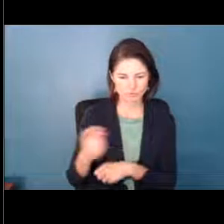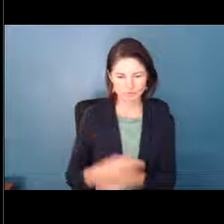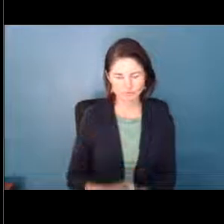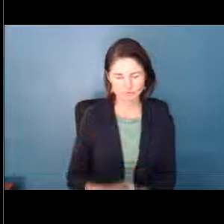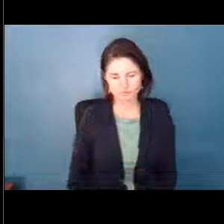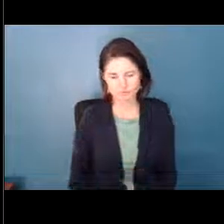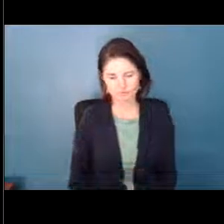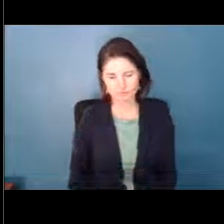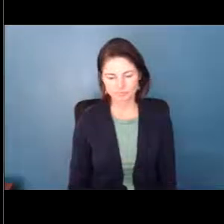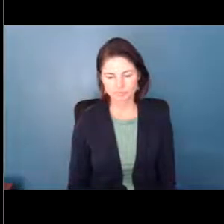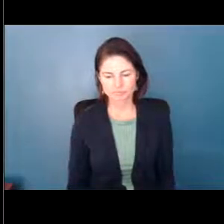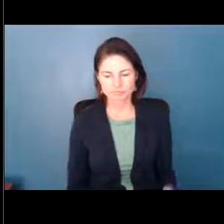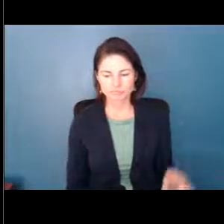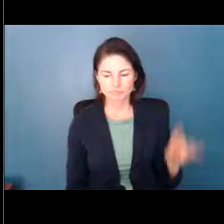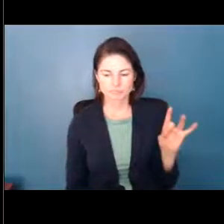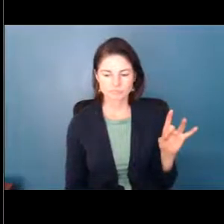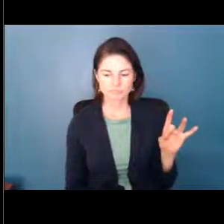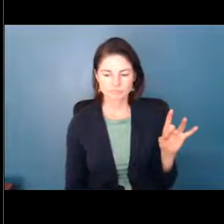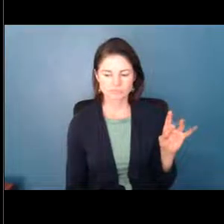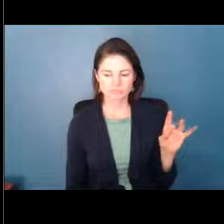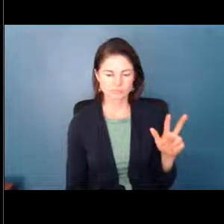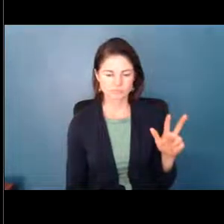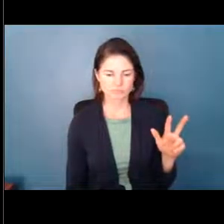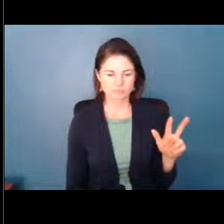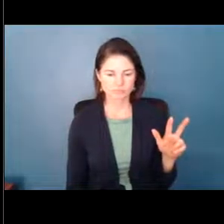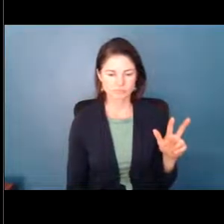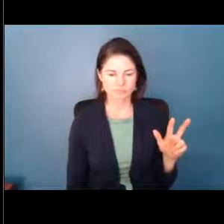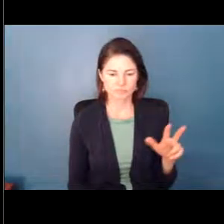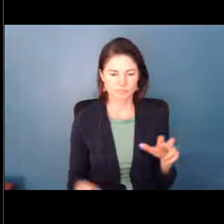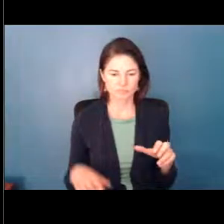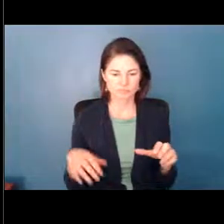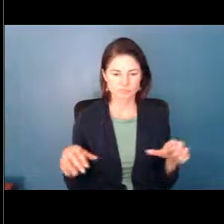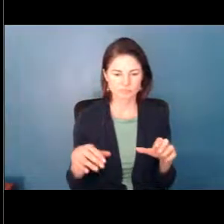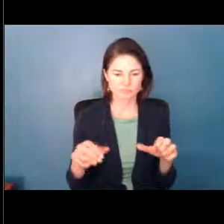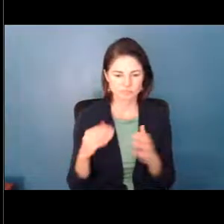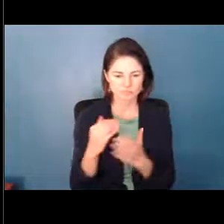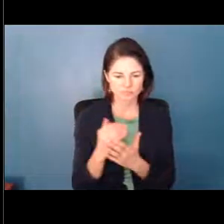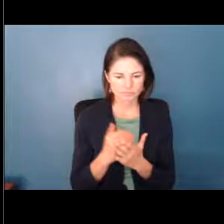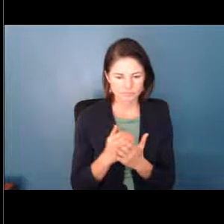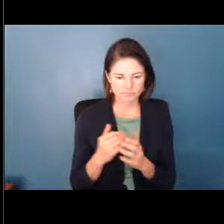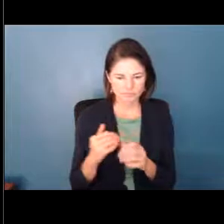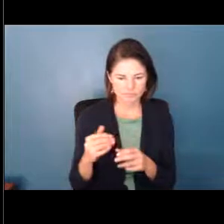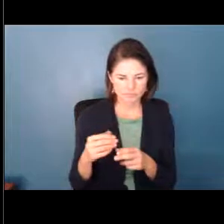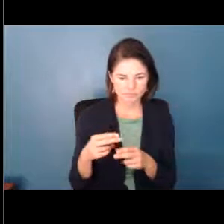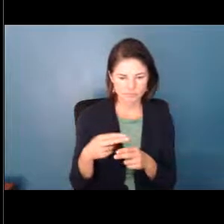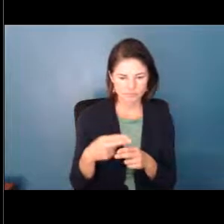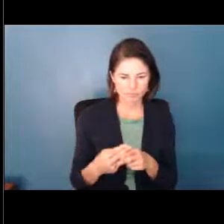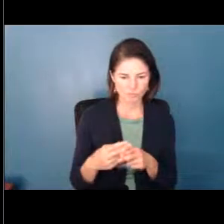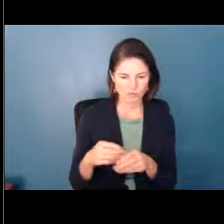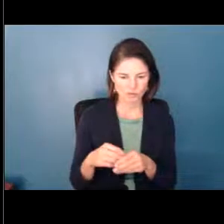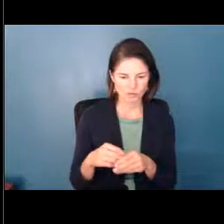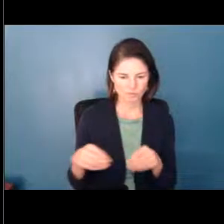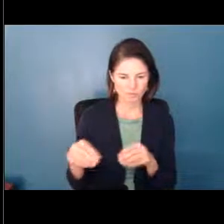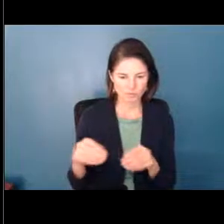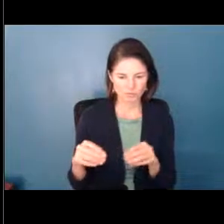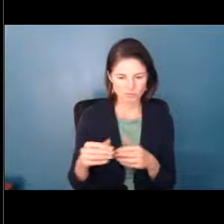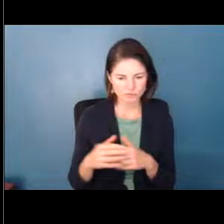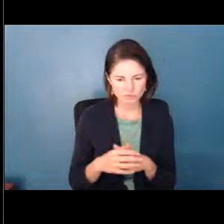Tab 83 is an action item for a weigh station weigh in motion facility project on Interstate 5 in Siskiyou County that is